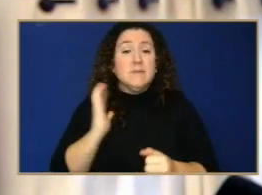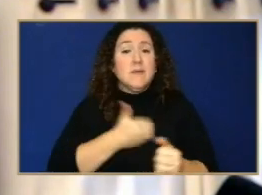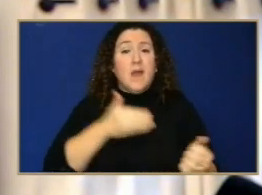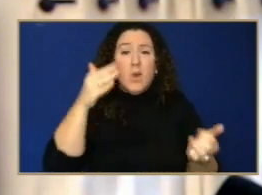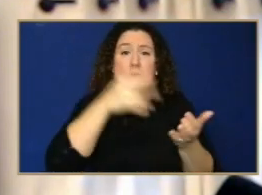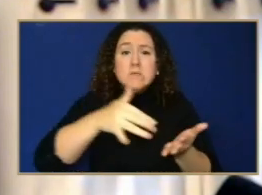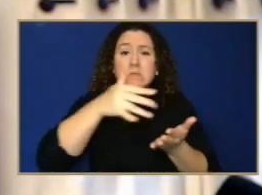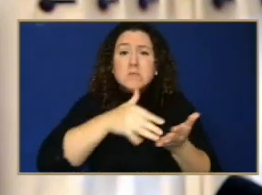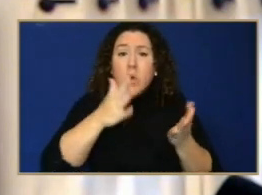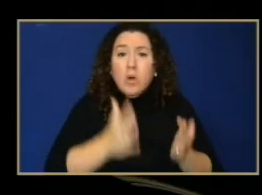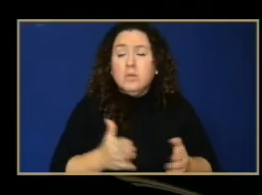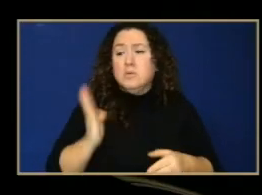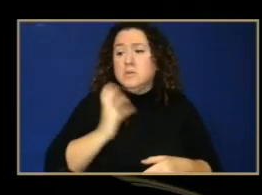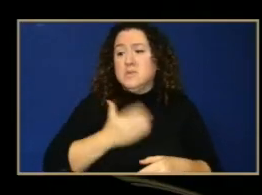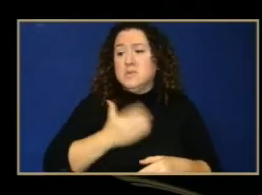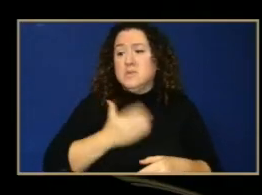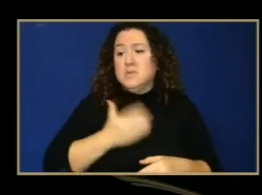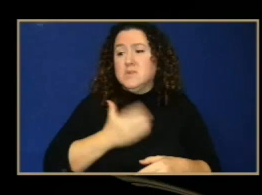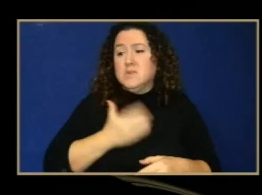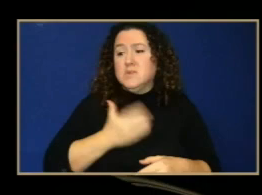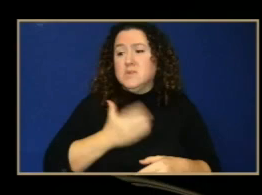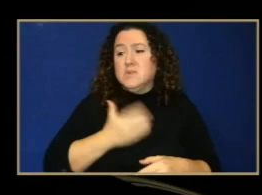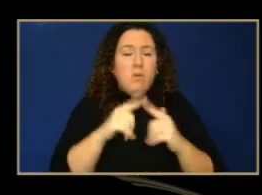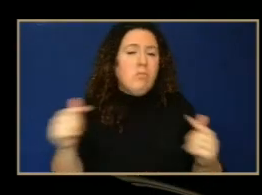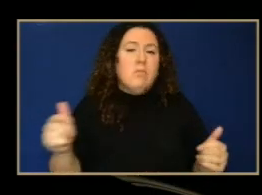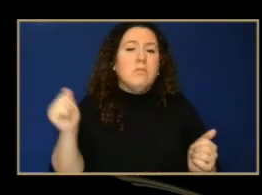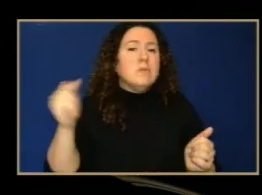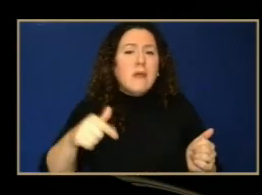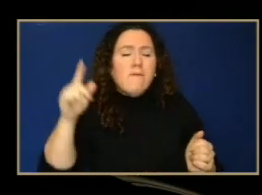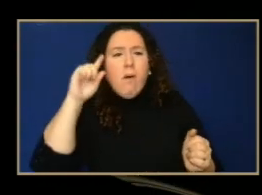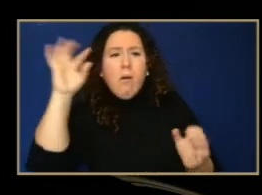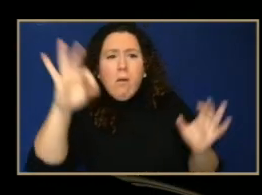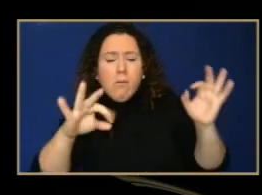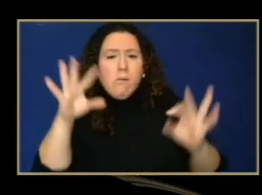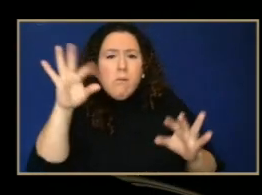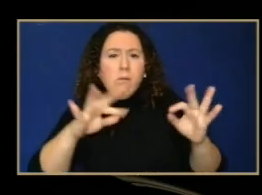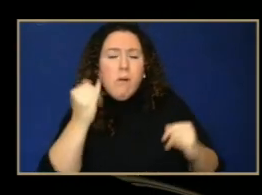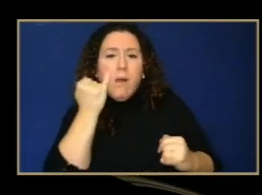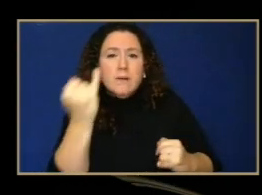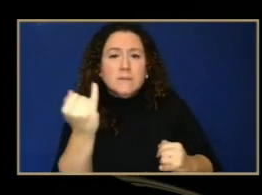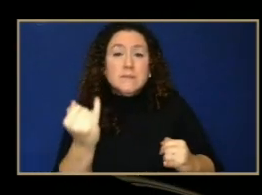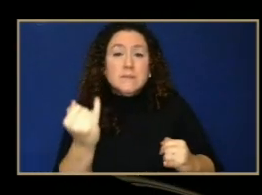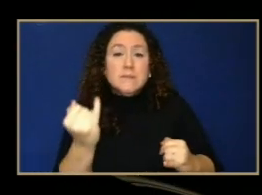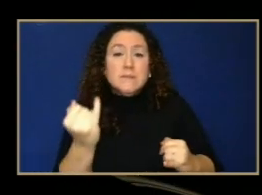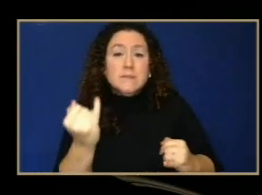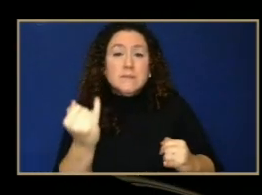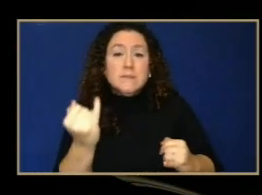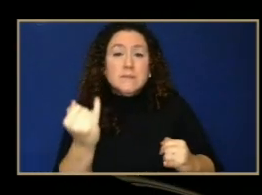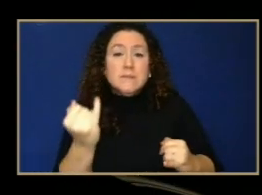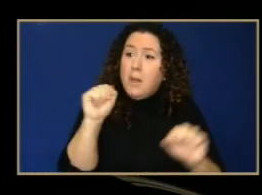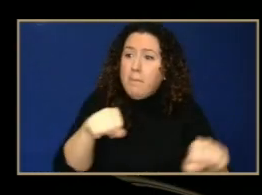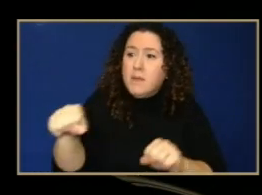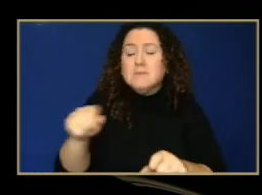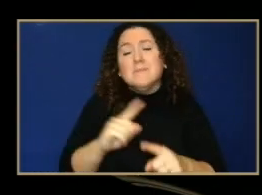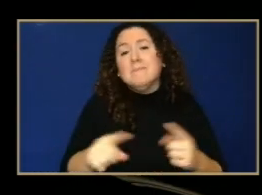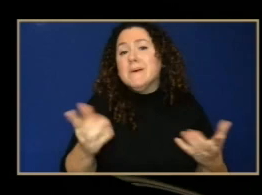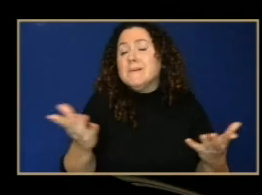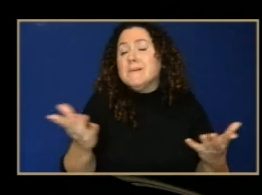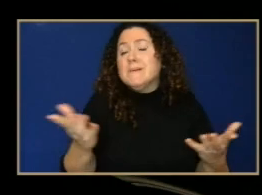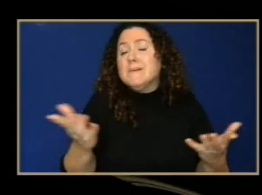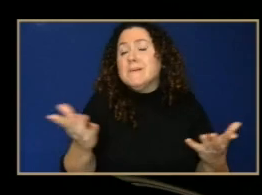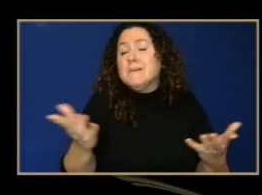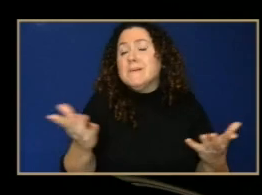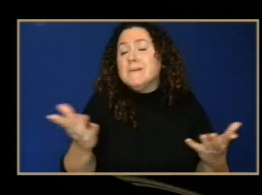have proposed all these. They're all plausible ideas, and without additional observations from the time, it's hard to say for sure exactly what it was. What is exciting is